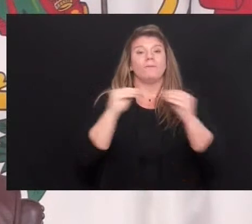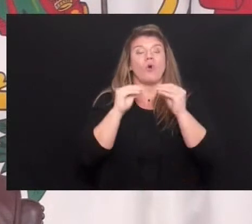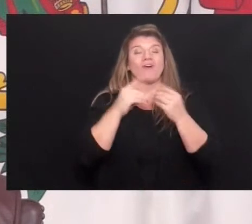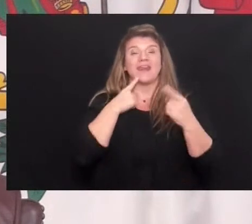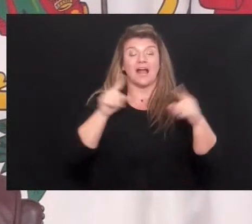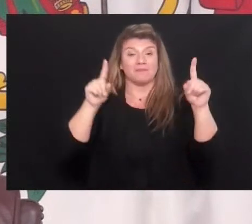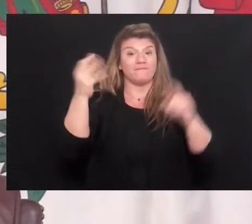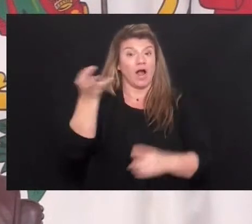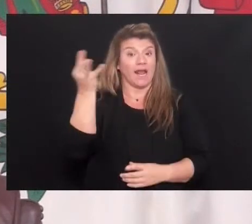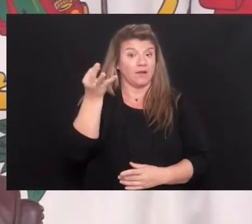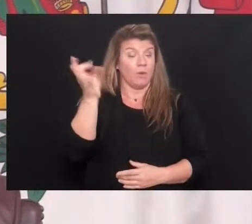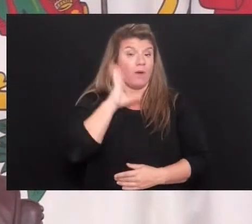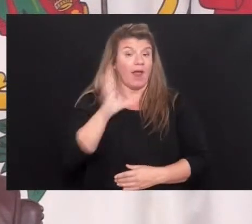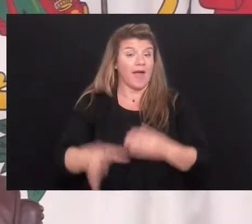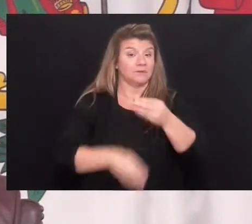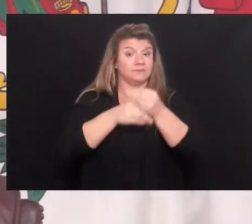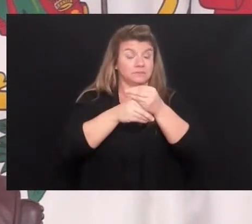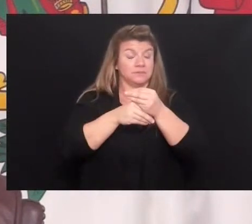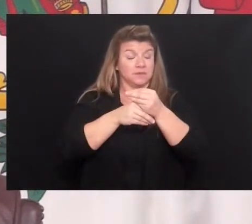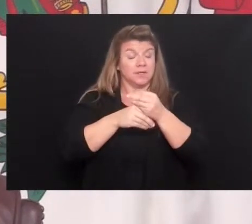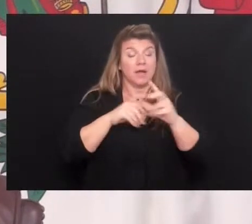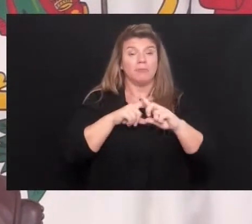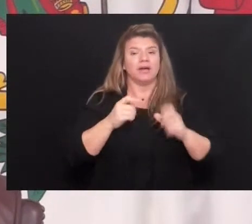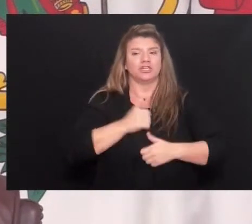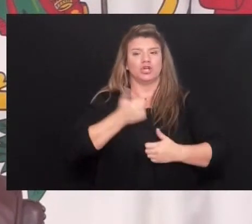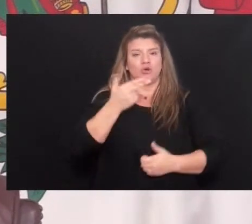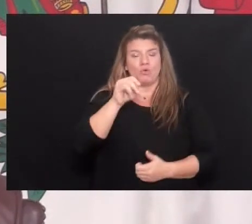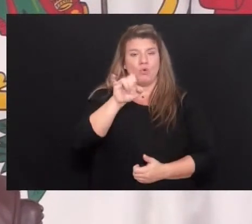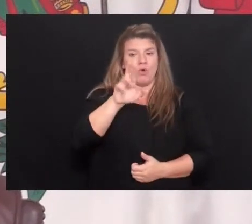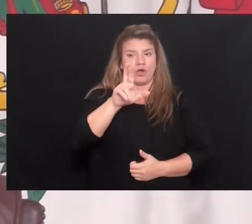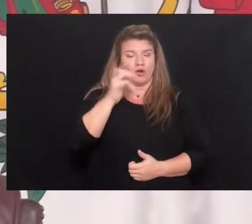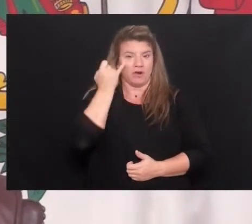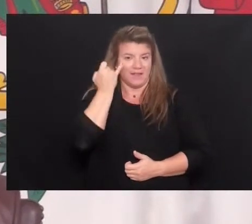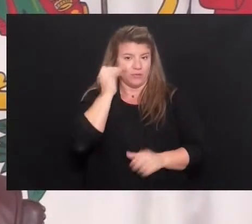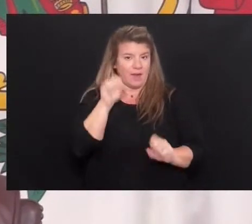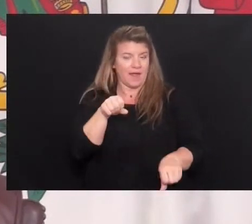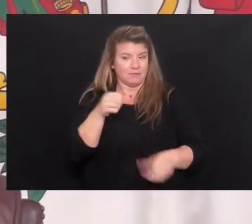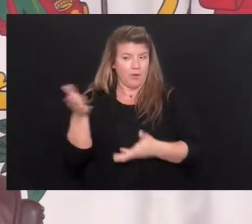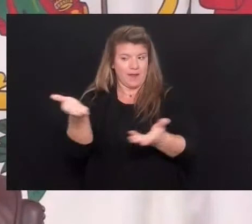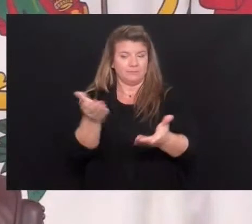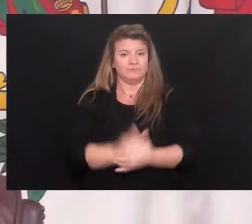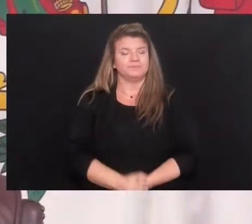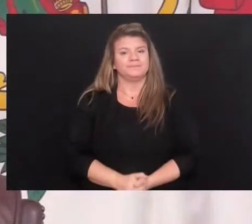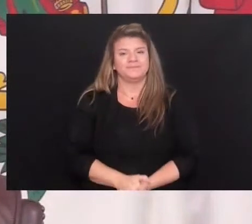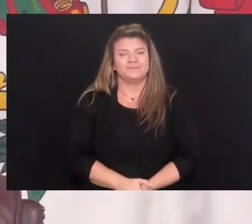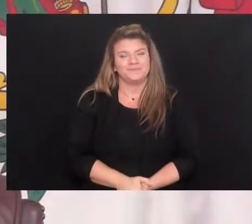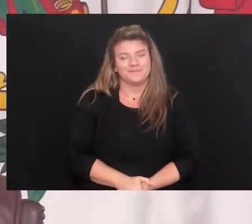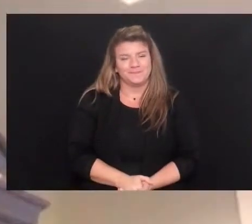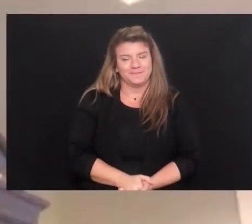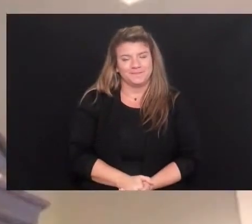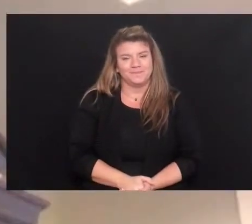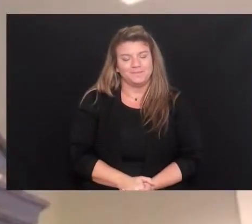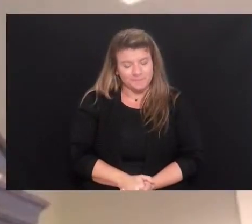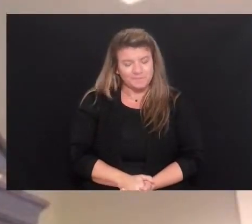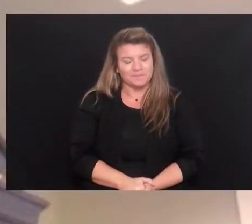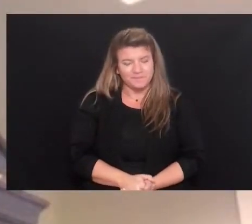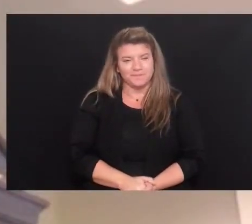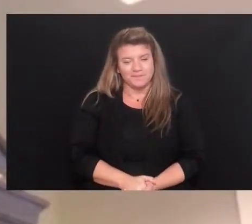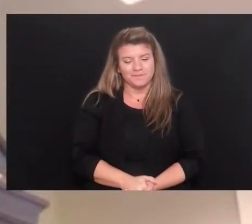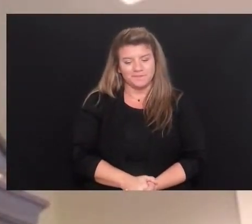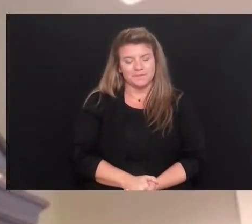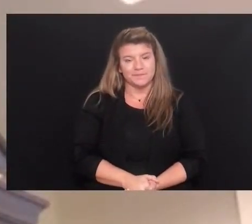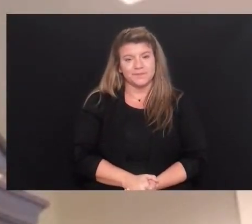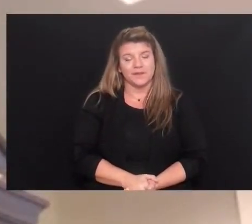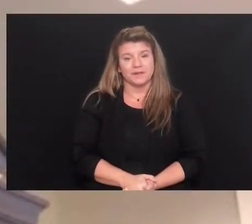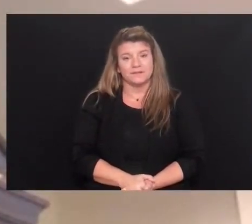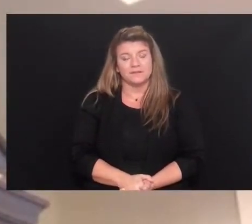I think, and but General Hoyer, if you could take over there. Yes, sir, Governor. So,